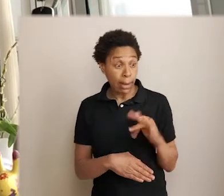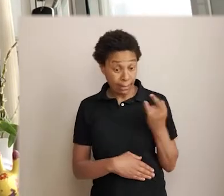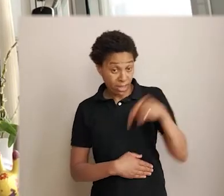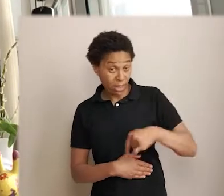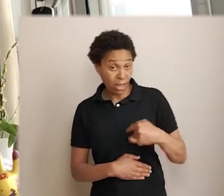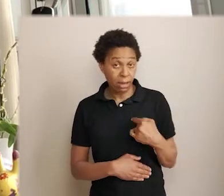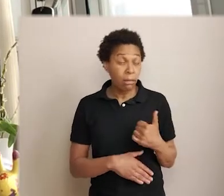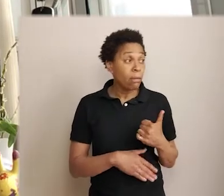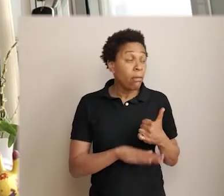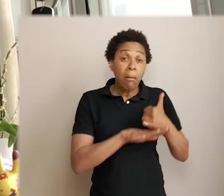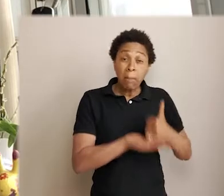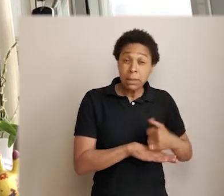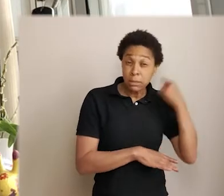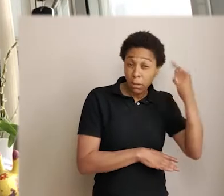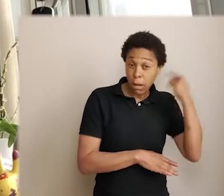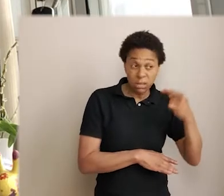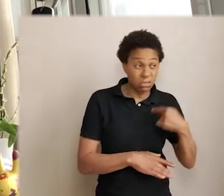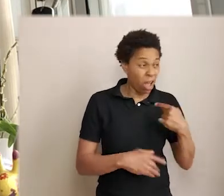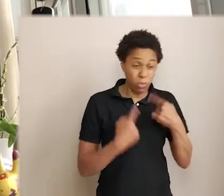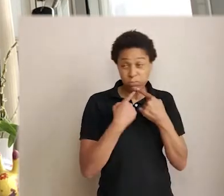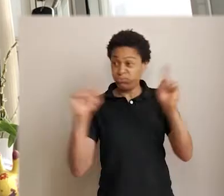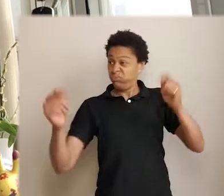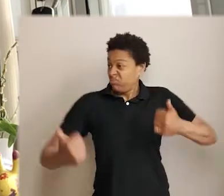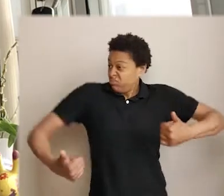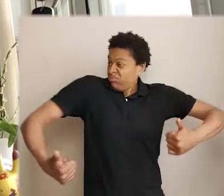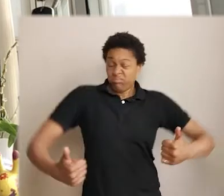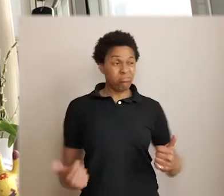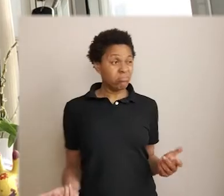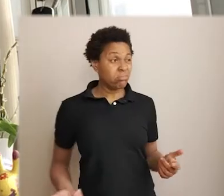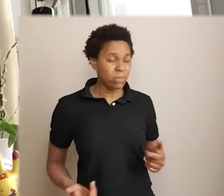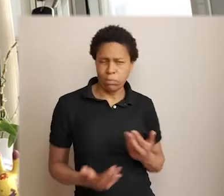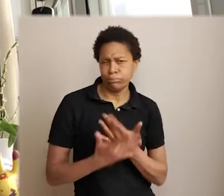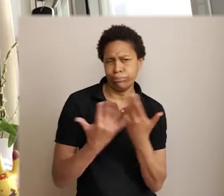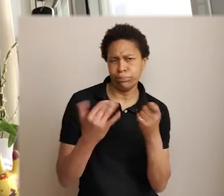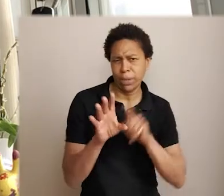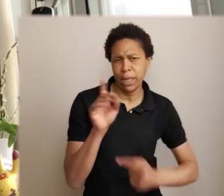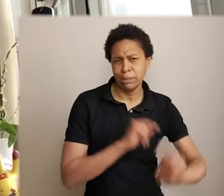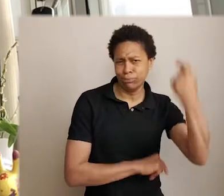was just outwardly gay, and that was it. This is some years ago, so